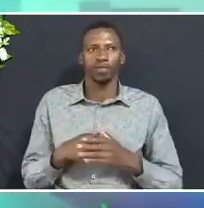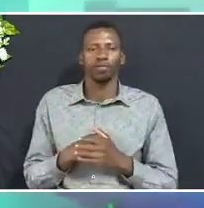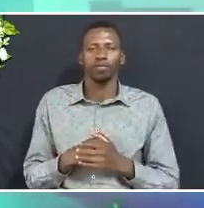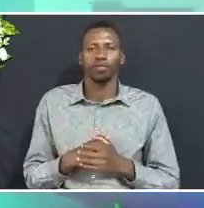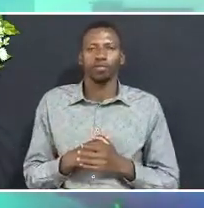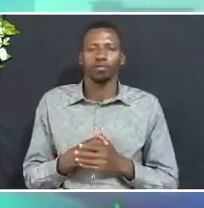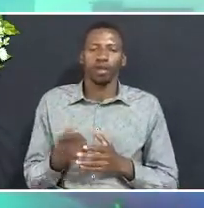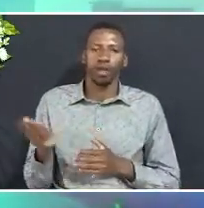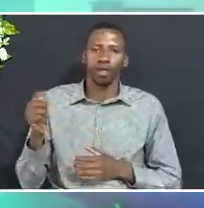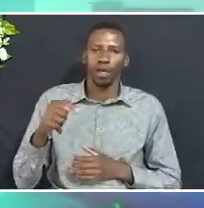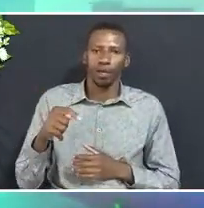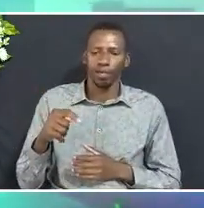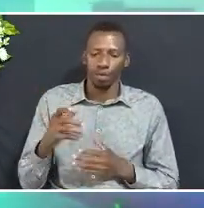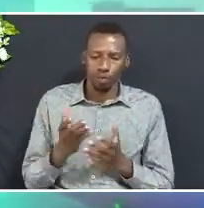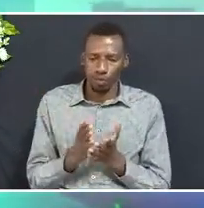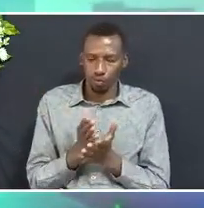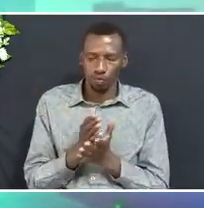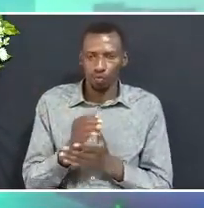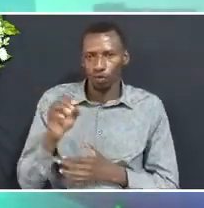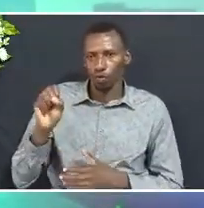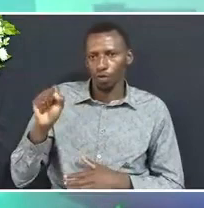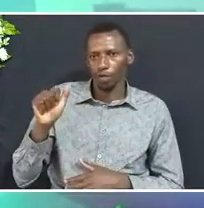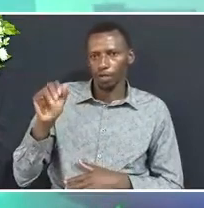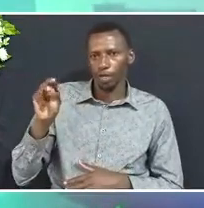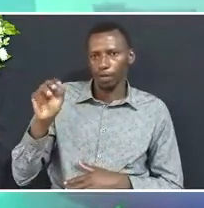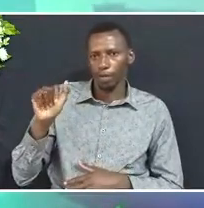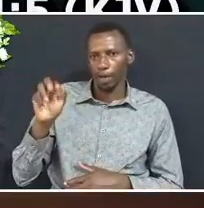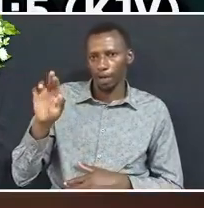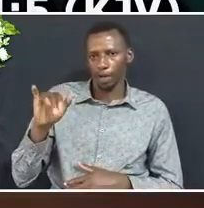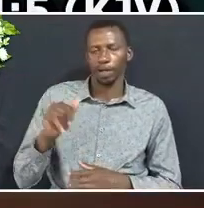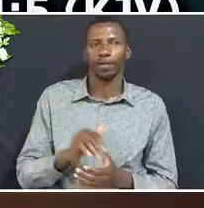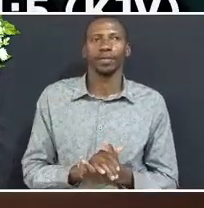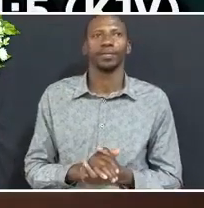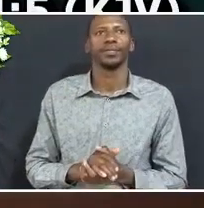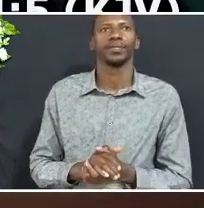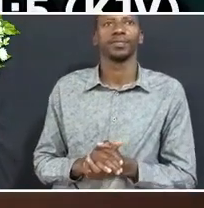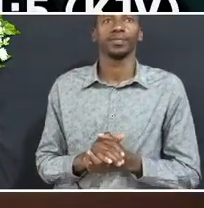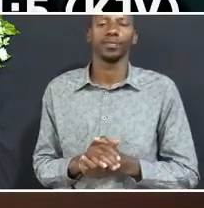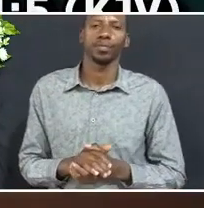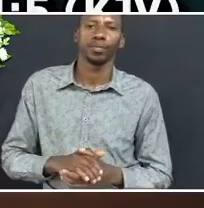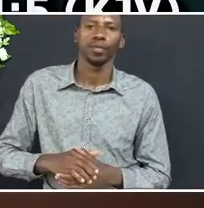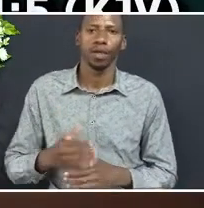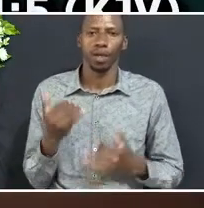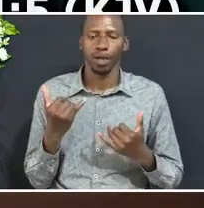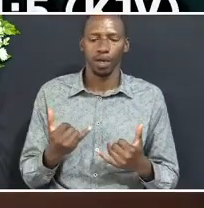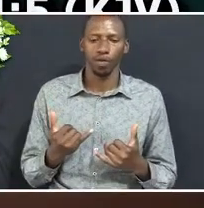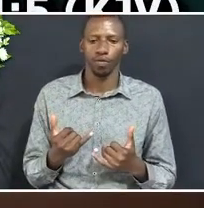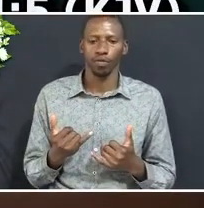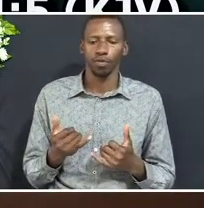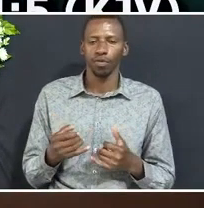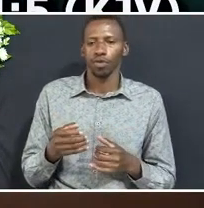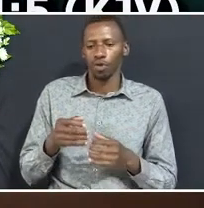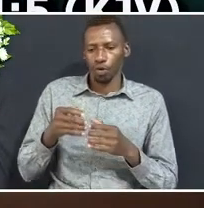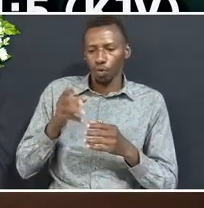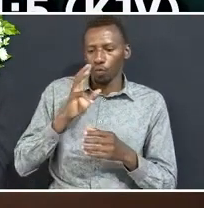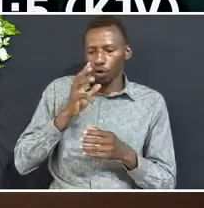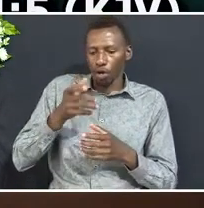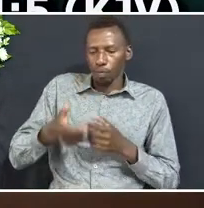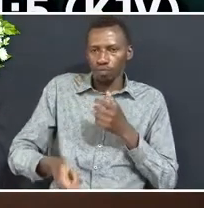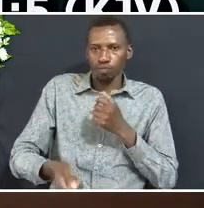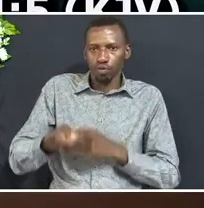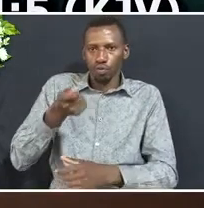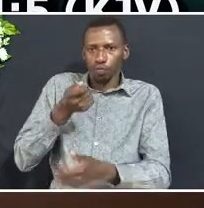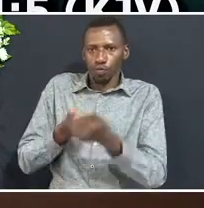city of Samaria, which is called Sychar. That story goes, now Jacob's well was there. Jesus,